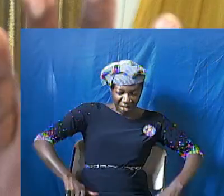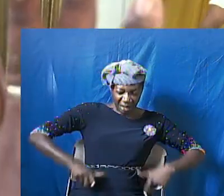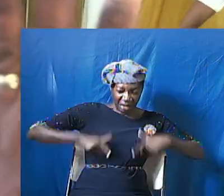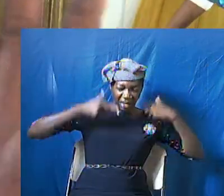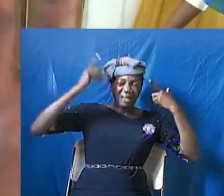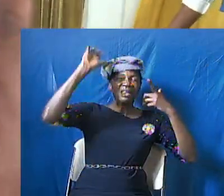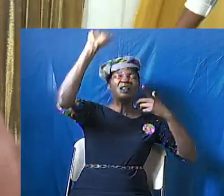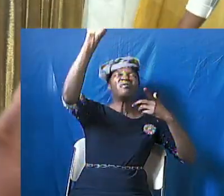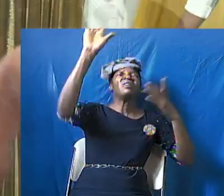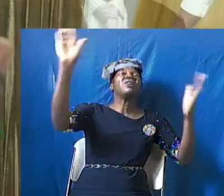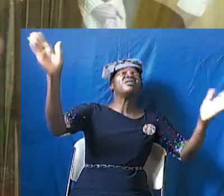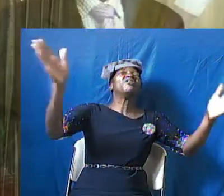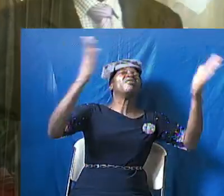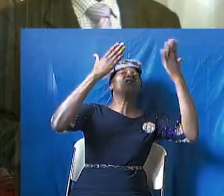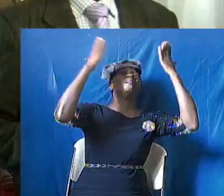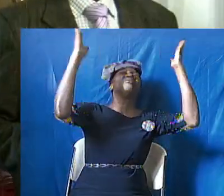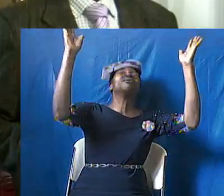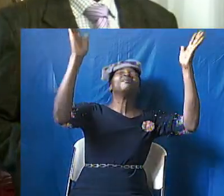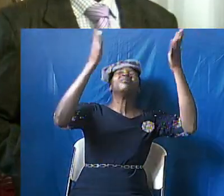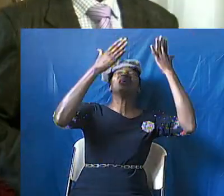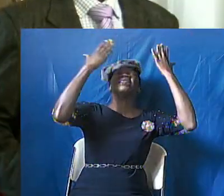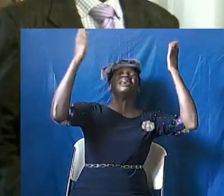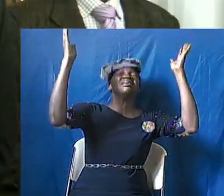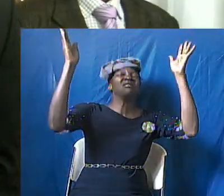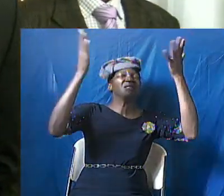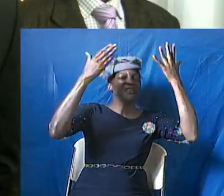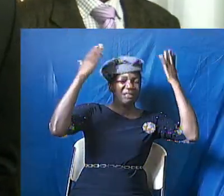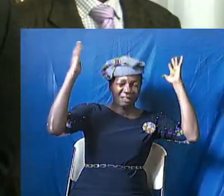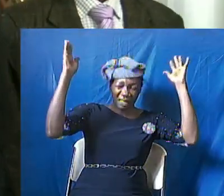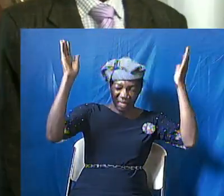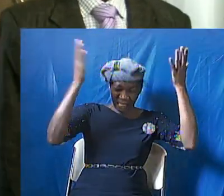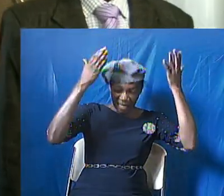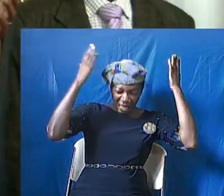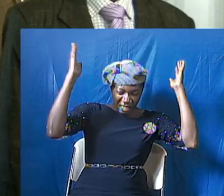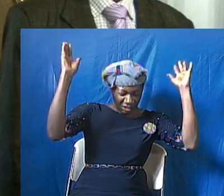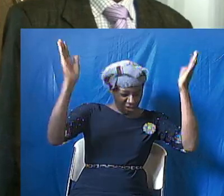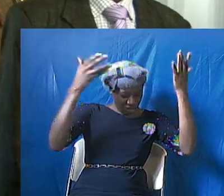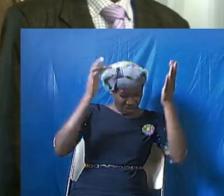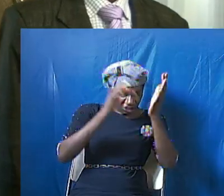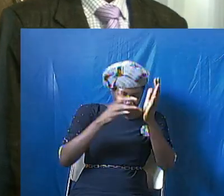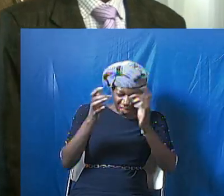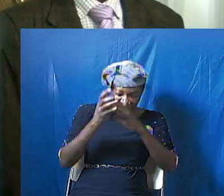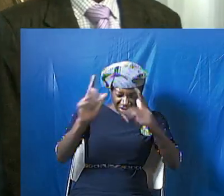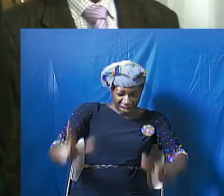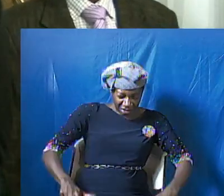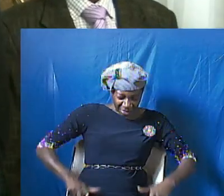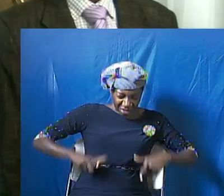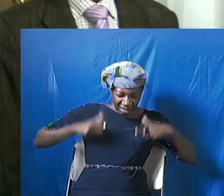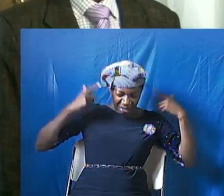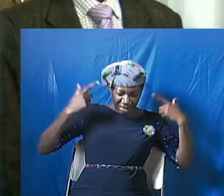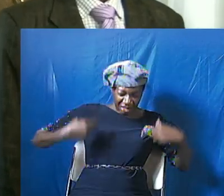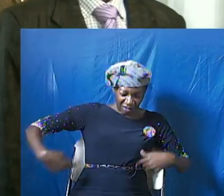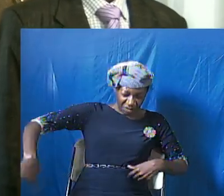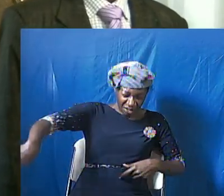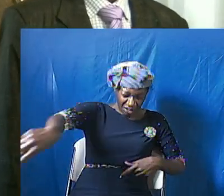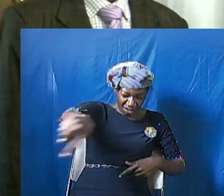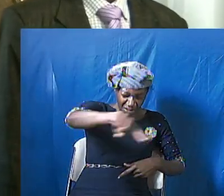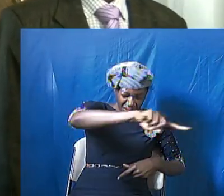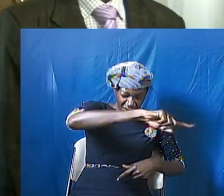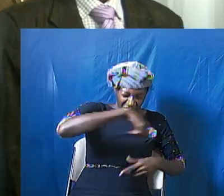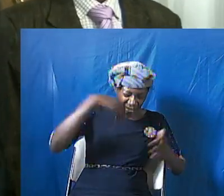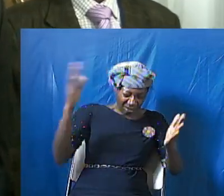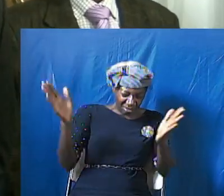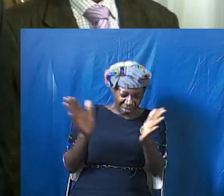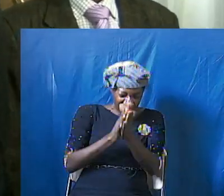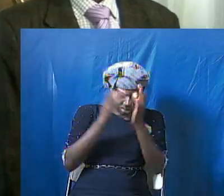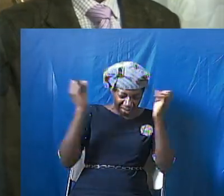praise. Hallelujah, let us dwell. Jesus, dwell with us. Jesus, Jesus,